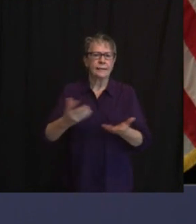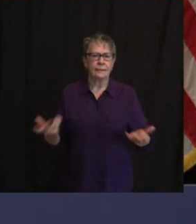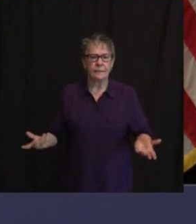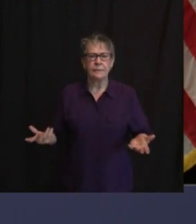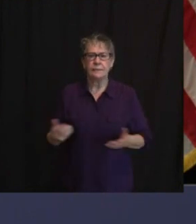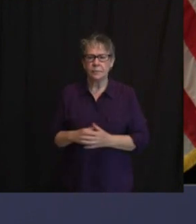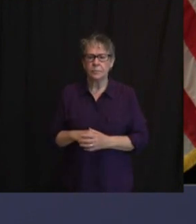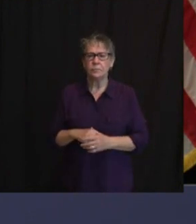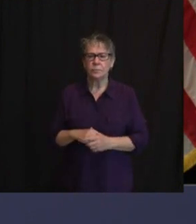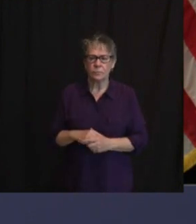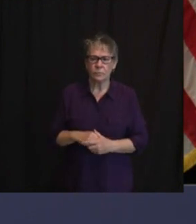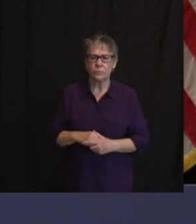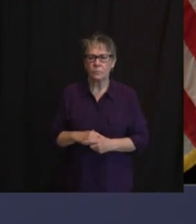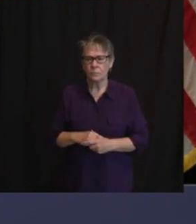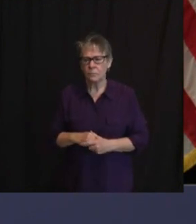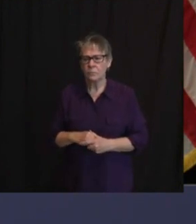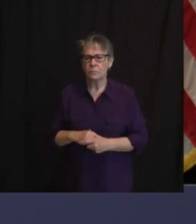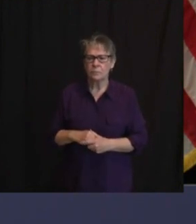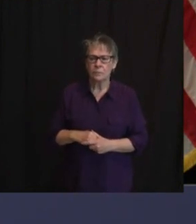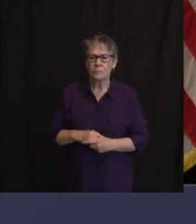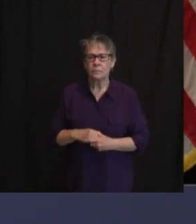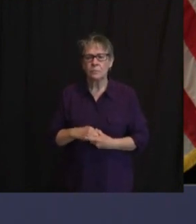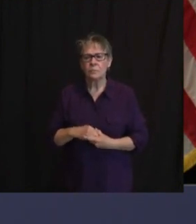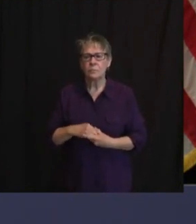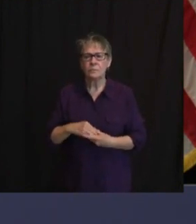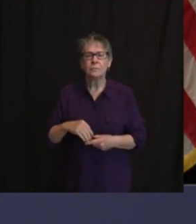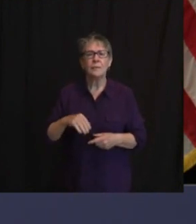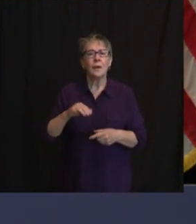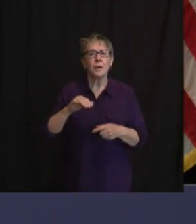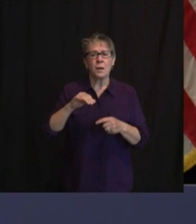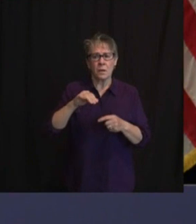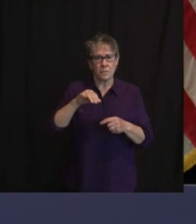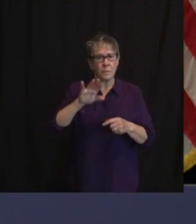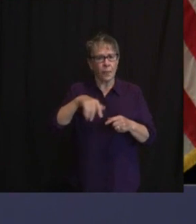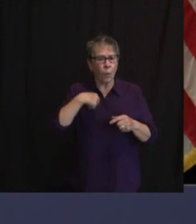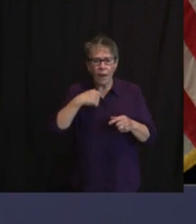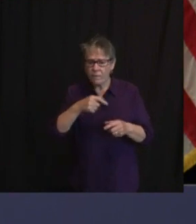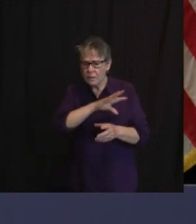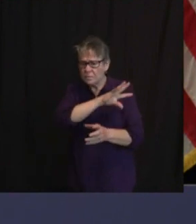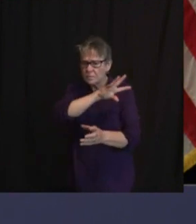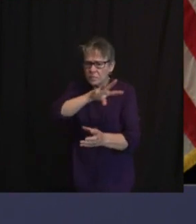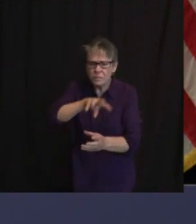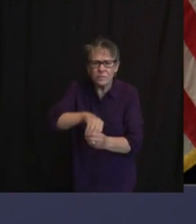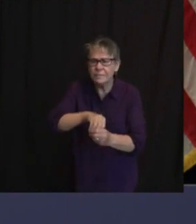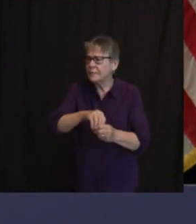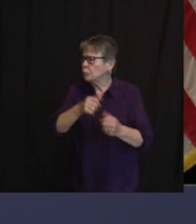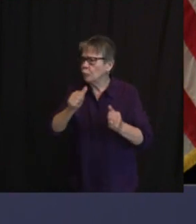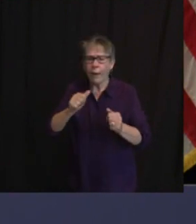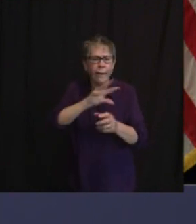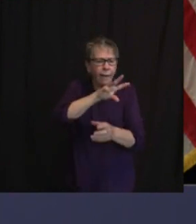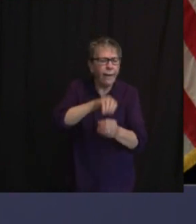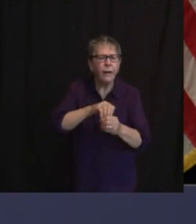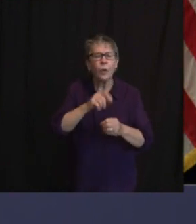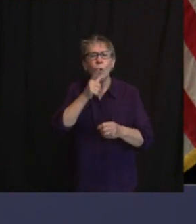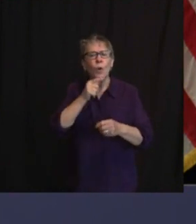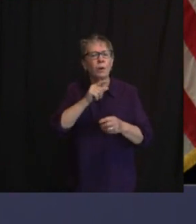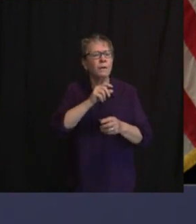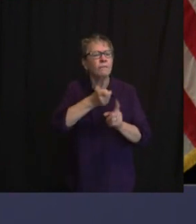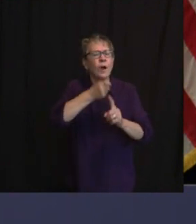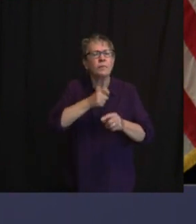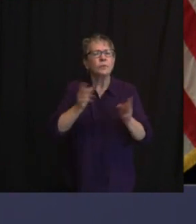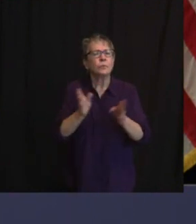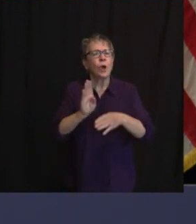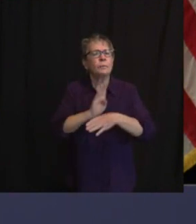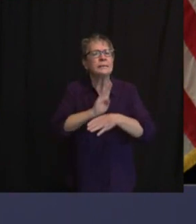representative. Her name is literally, I'm embarrassed to say this, slipping my mind, so I apologize. And other businesses, listen, we're looking at